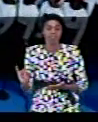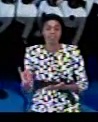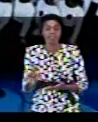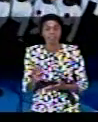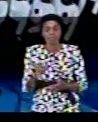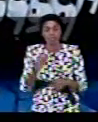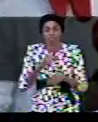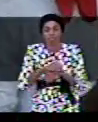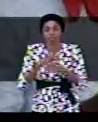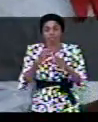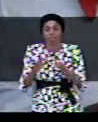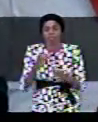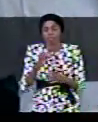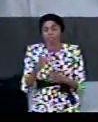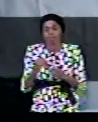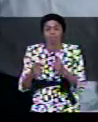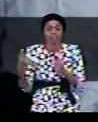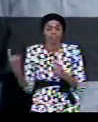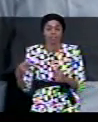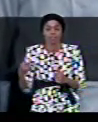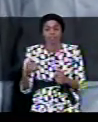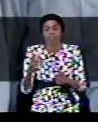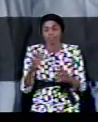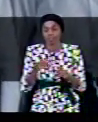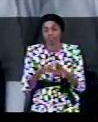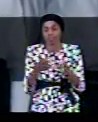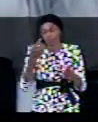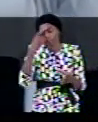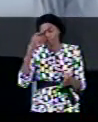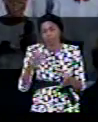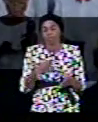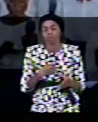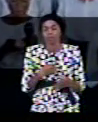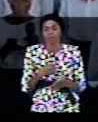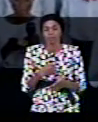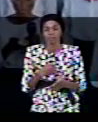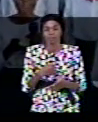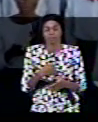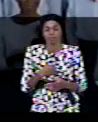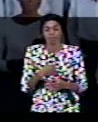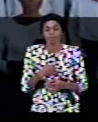singing, Rock of Ages, Rock of Ages, death for me.